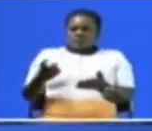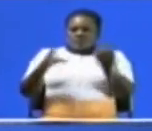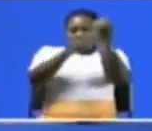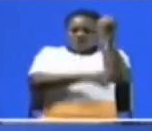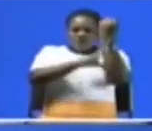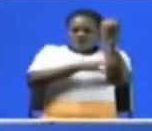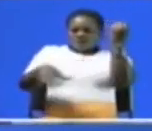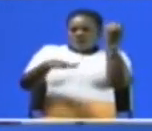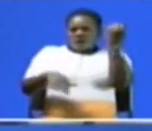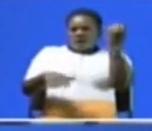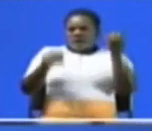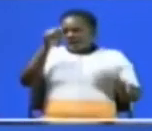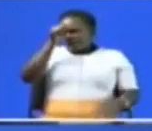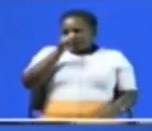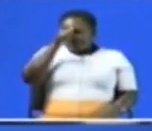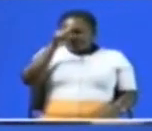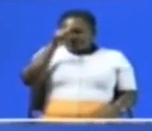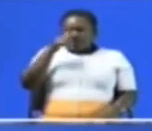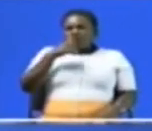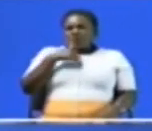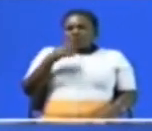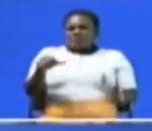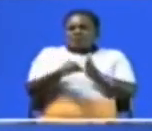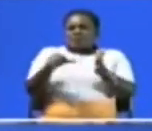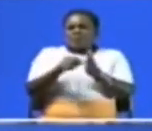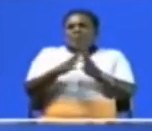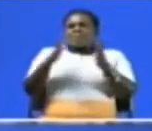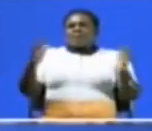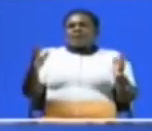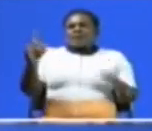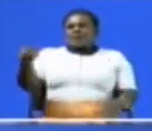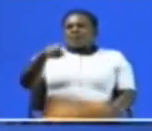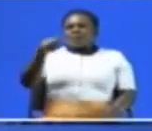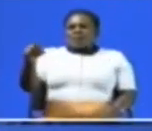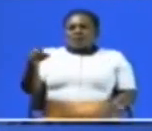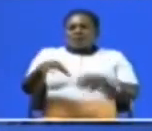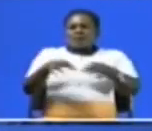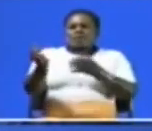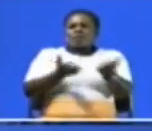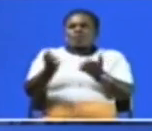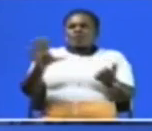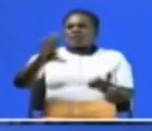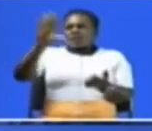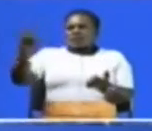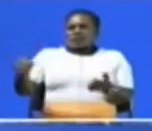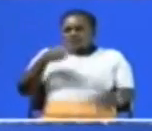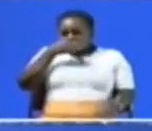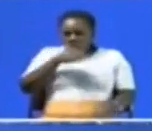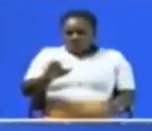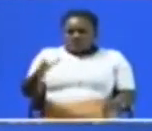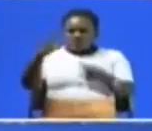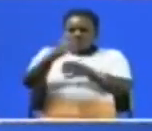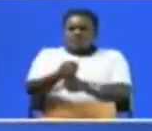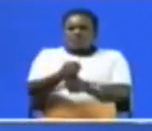from countries and regions such as Asia have fueled the growth in illegal wildlife trade. African Elephant